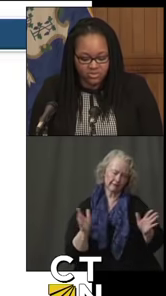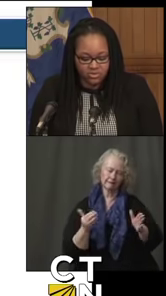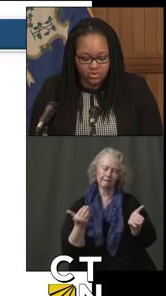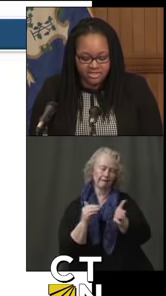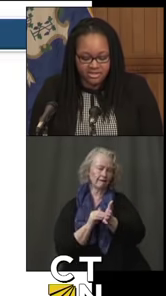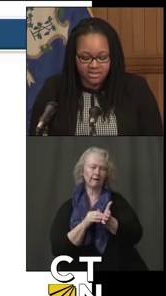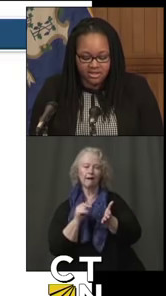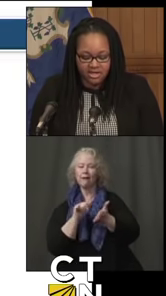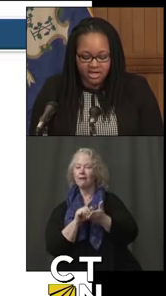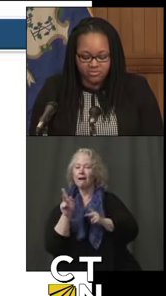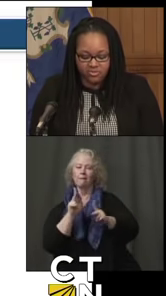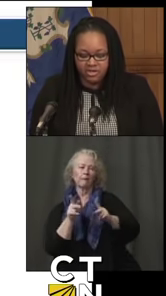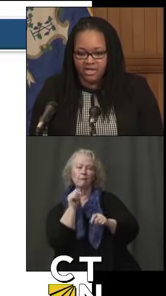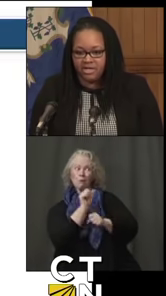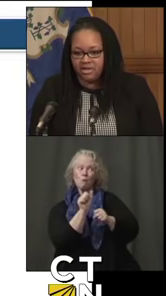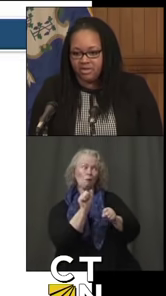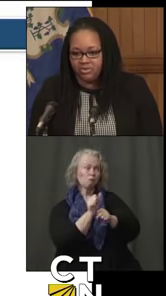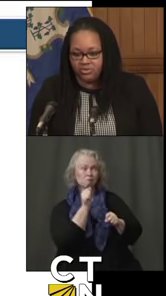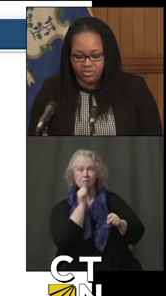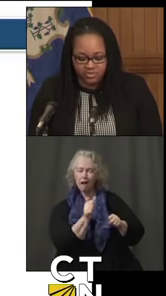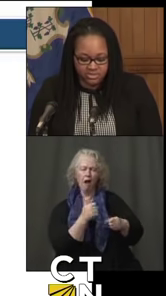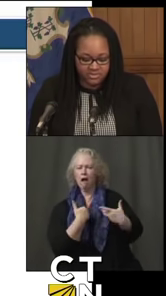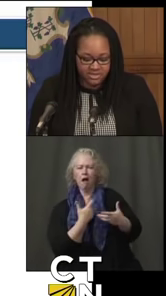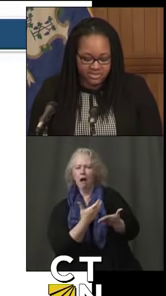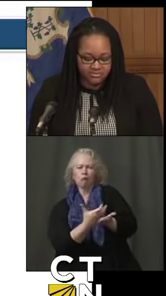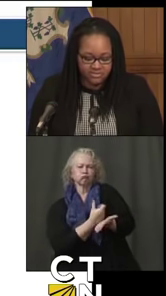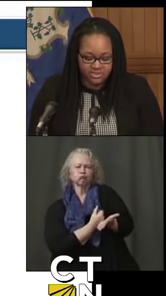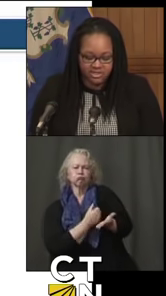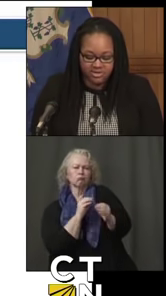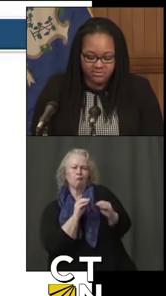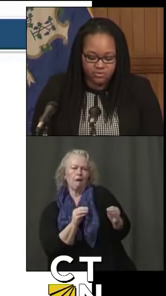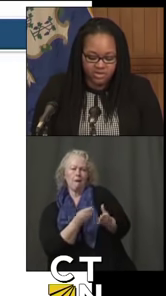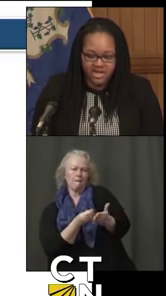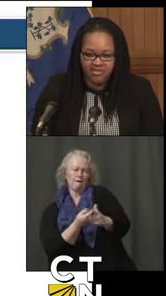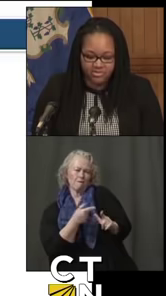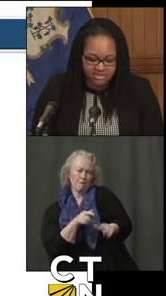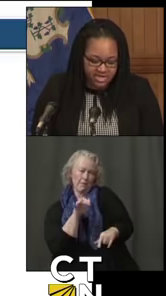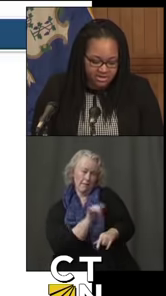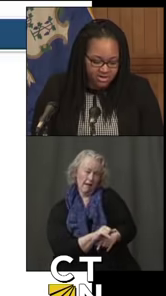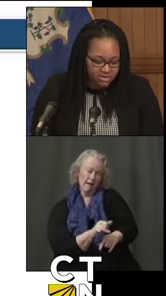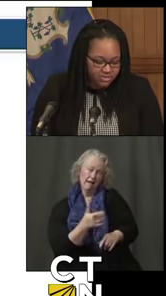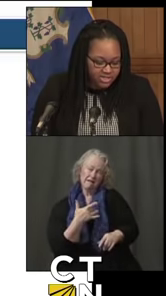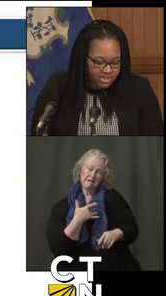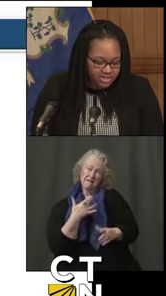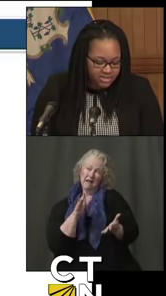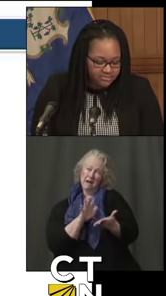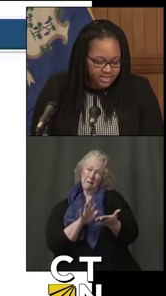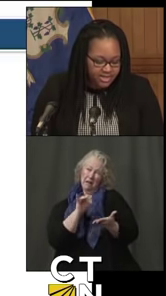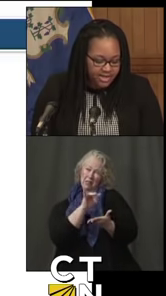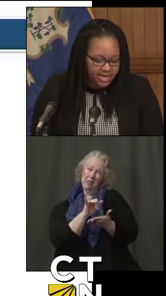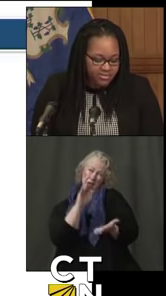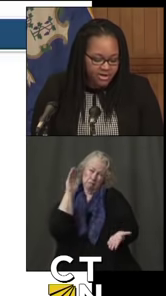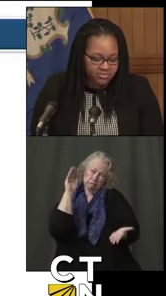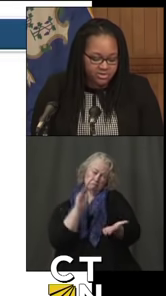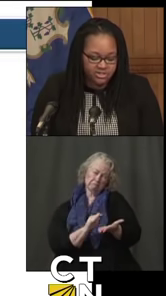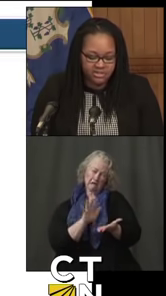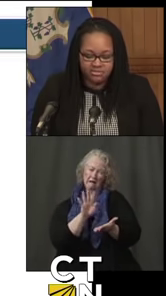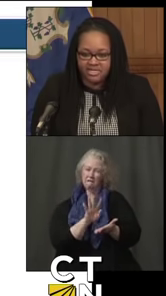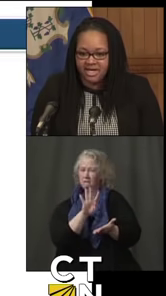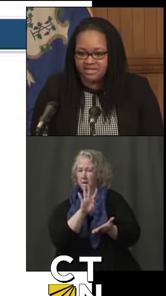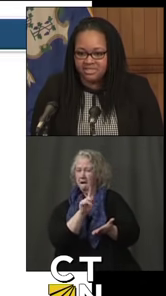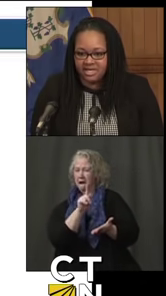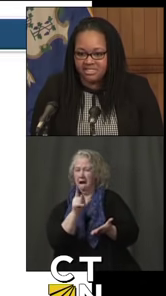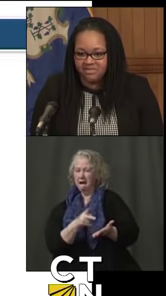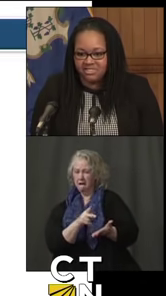tax withholding. From an economic growth rate perspective, we're seeing about a 4.5% reduction. Our personal